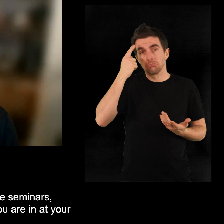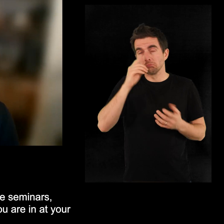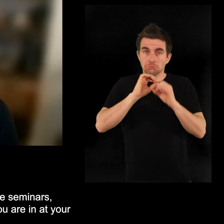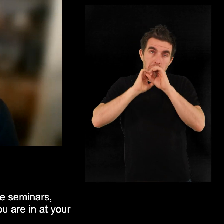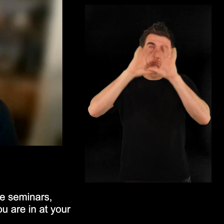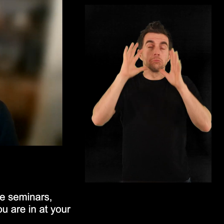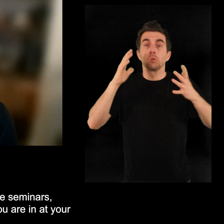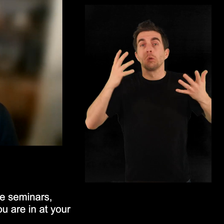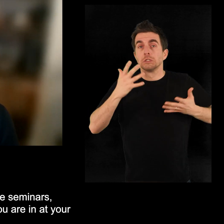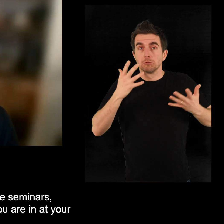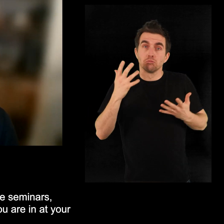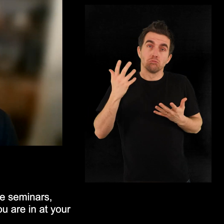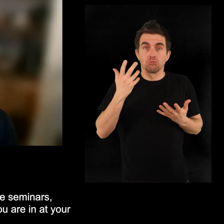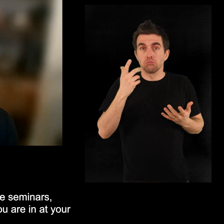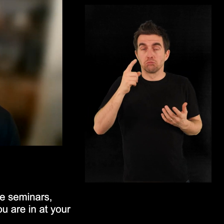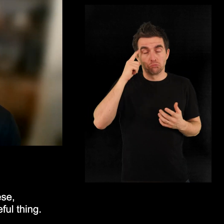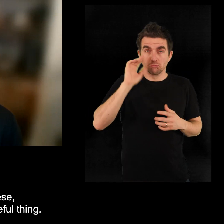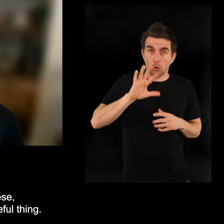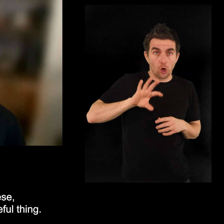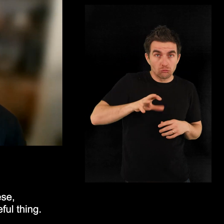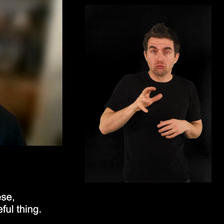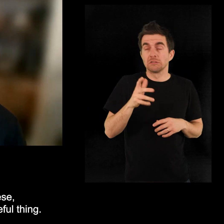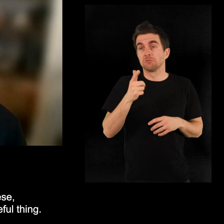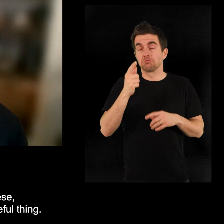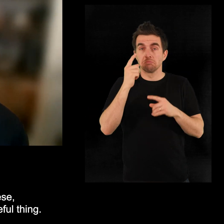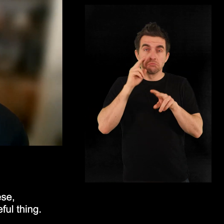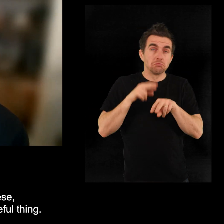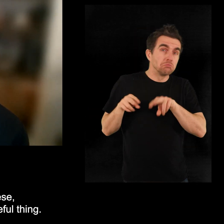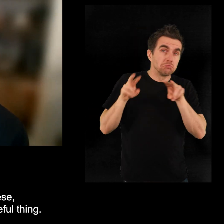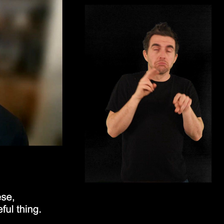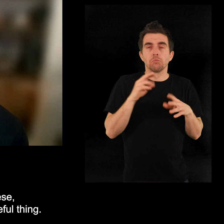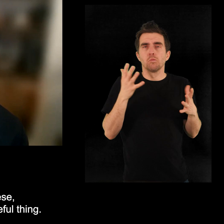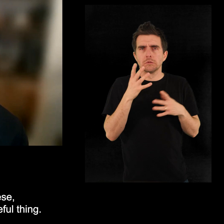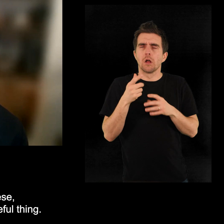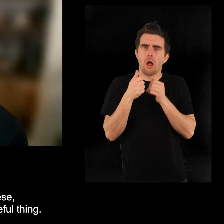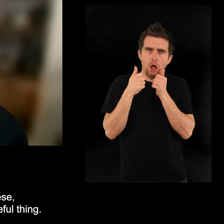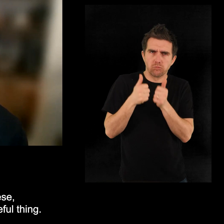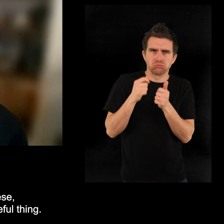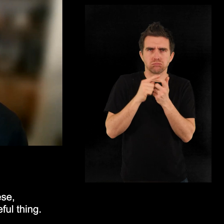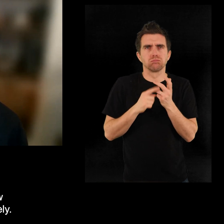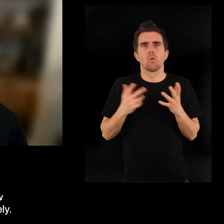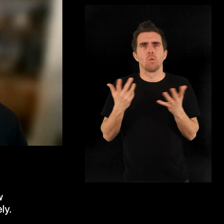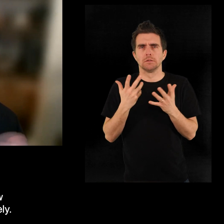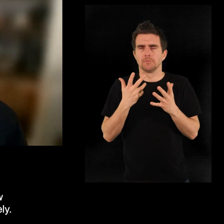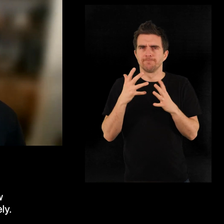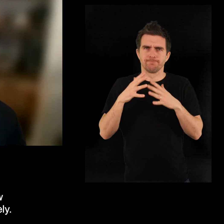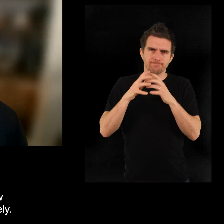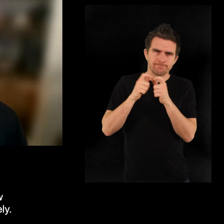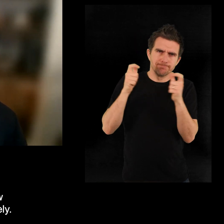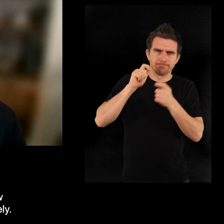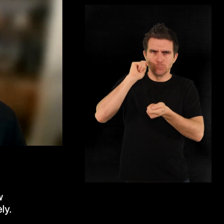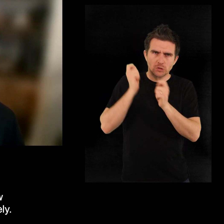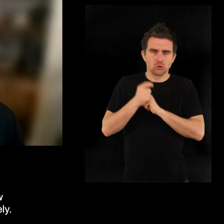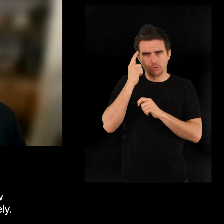is what stage do you think you are in at your country when you look at these? And that might be quite a useful thing. The key